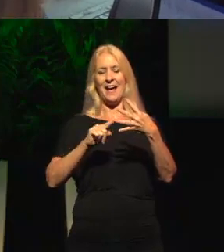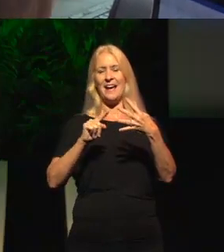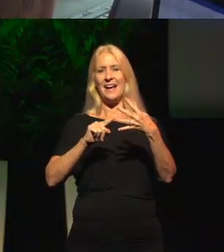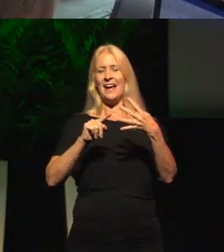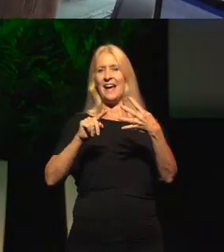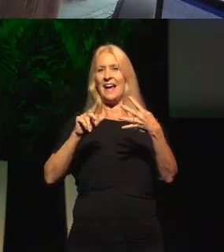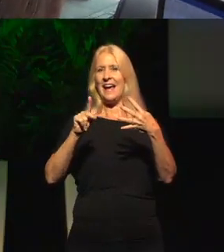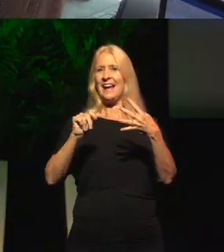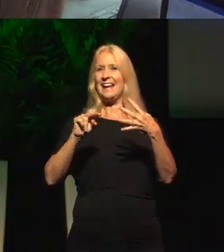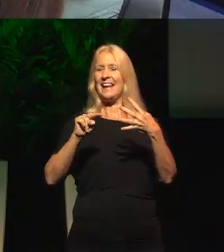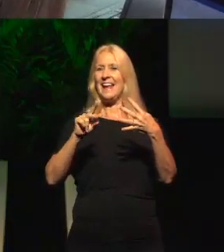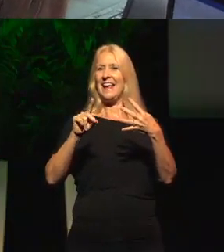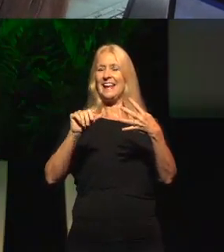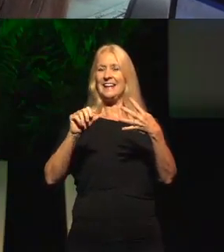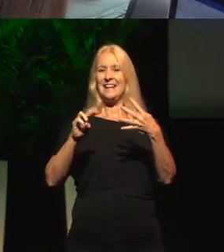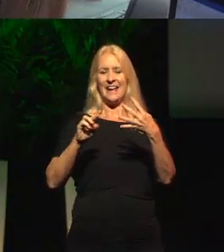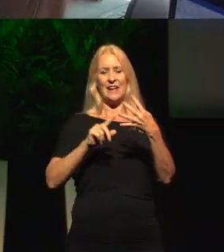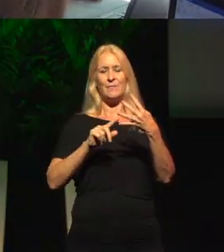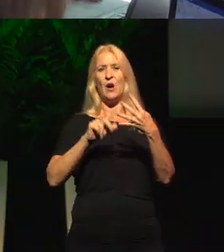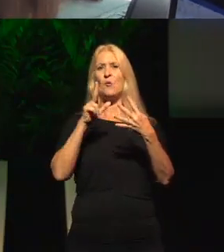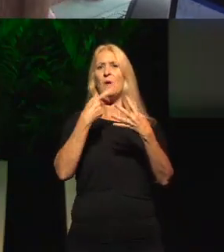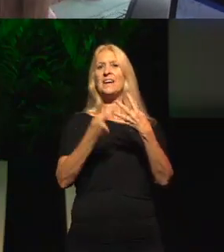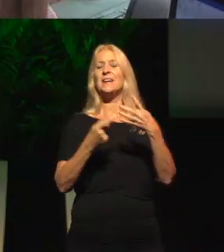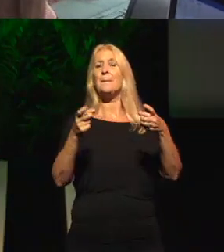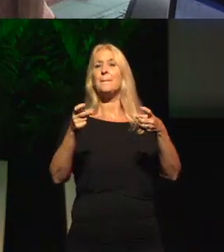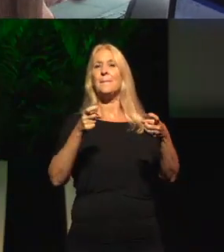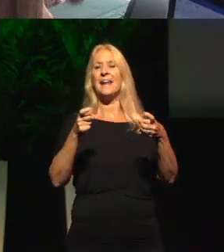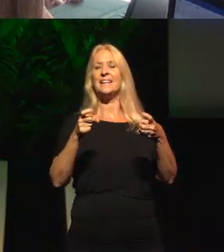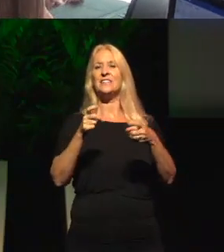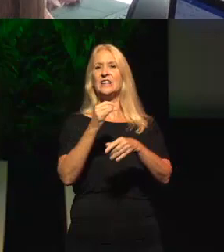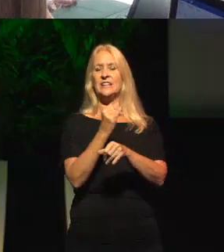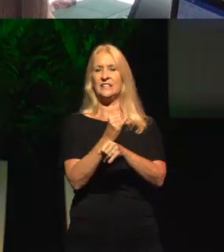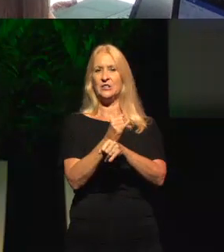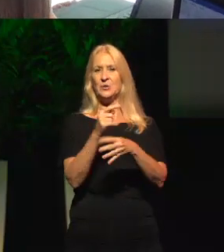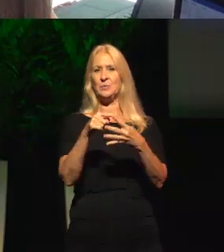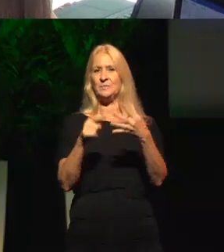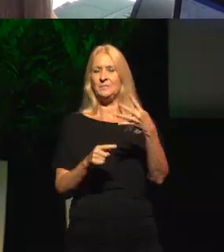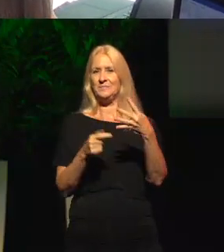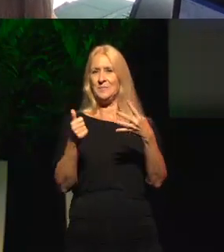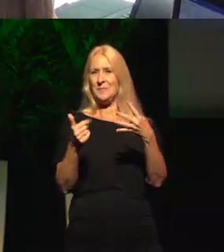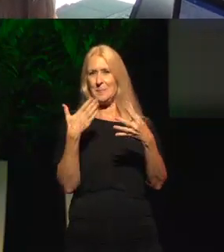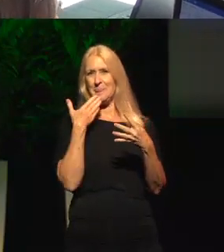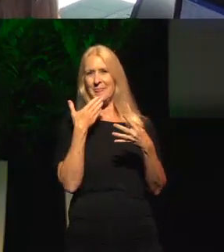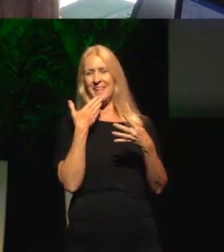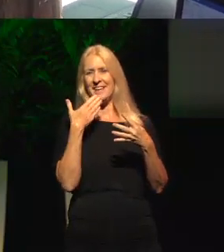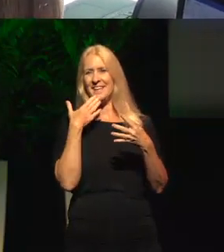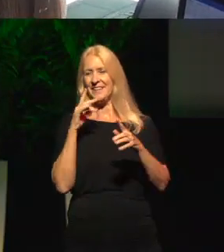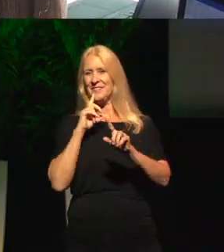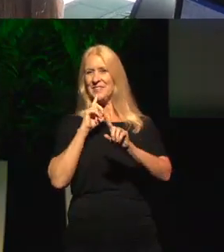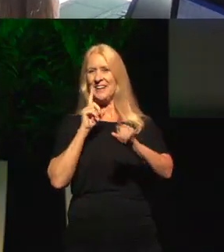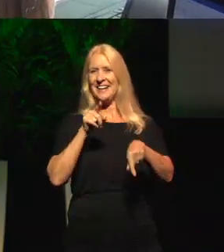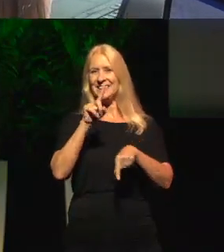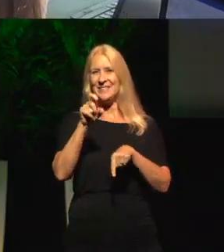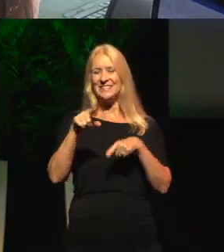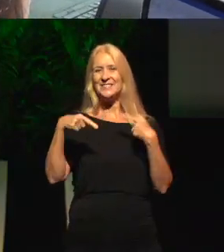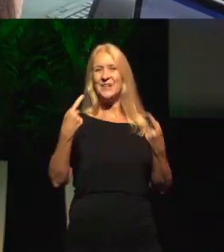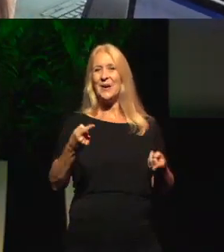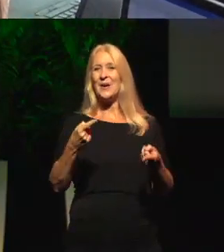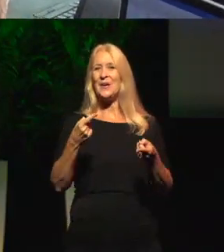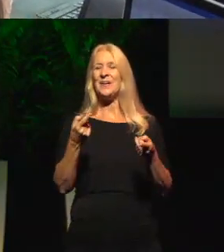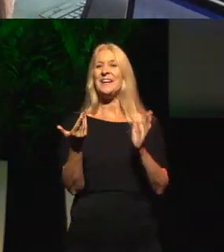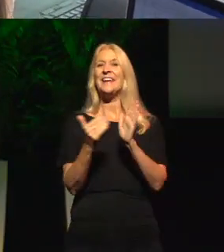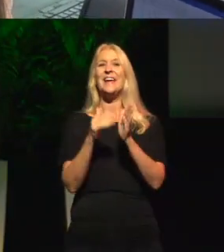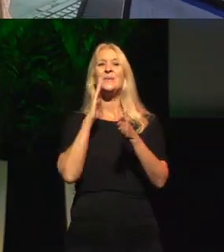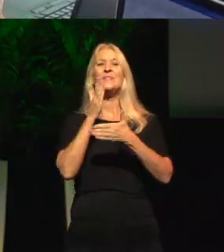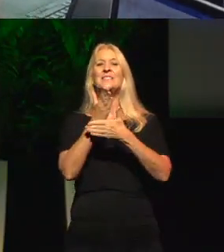Kanban; or D, Project Management Institute. Thanks for your participation so far. And again, we'll share the results